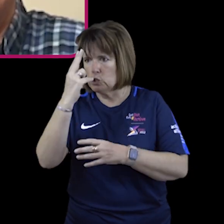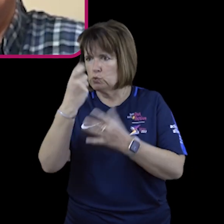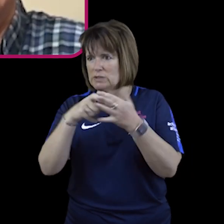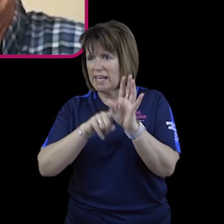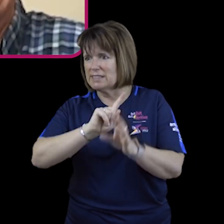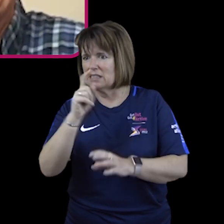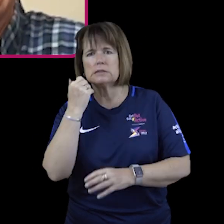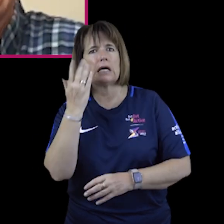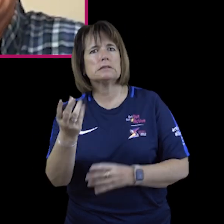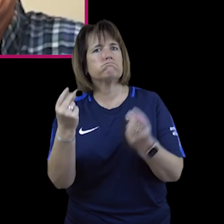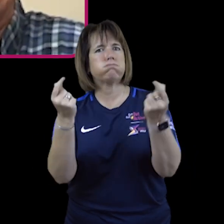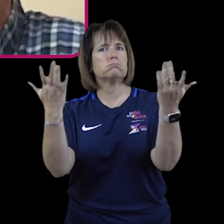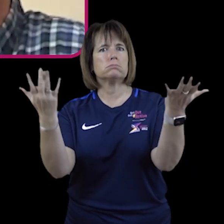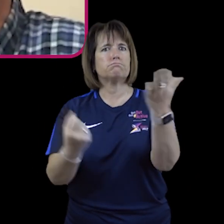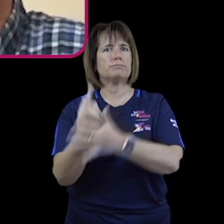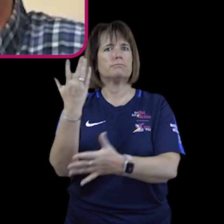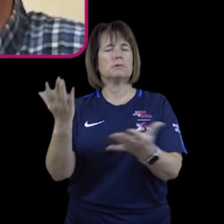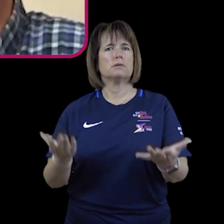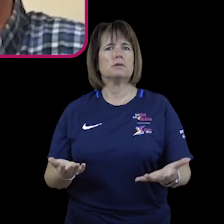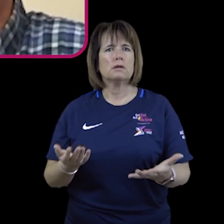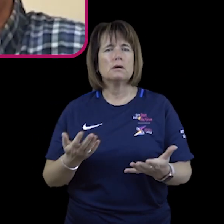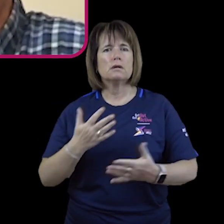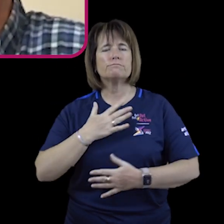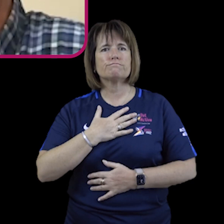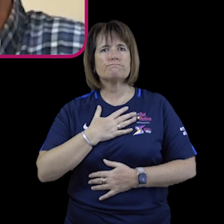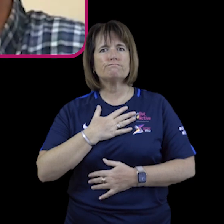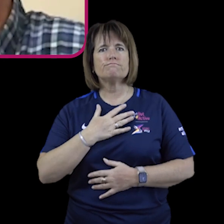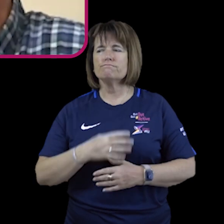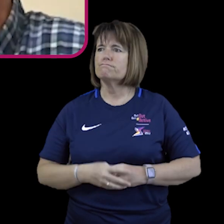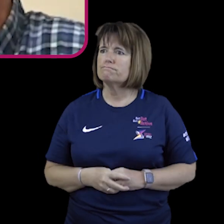died 2 days later in hospital.